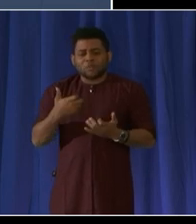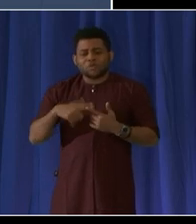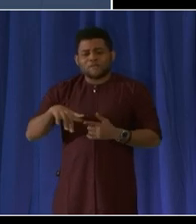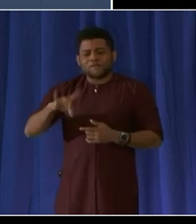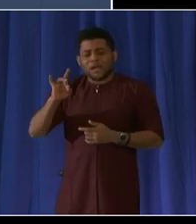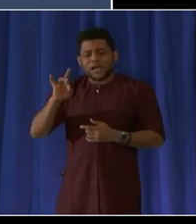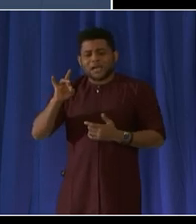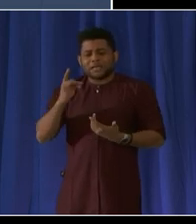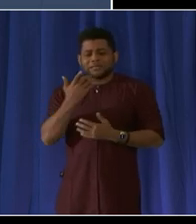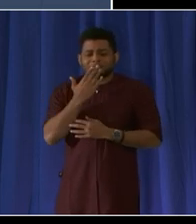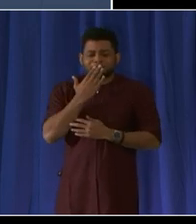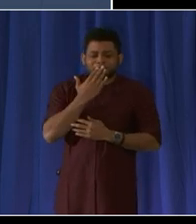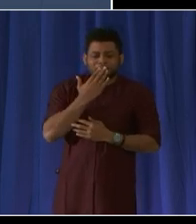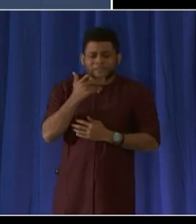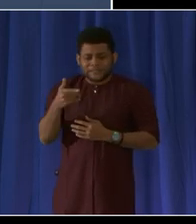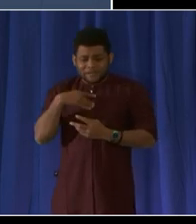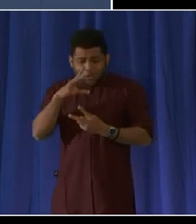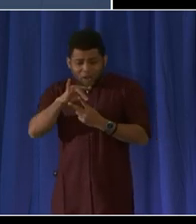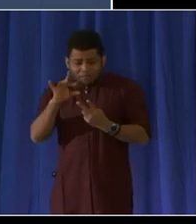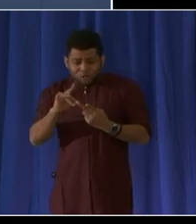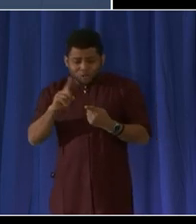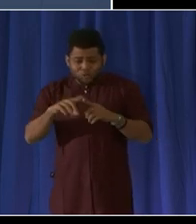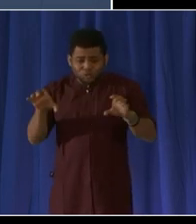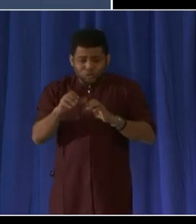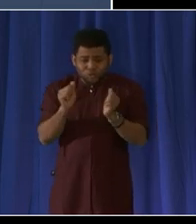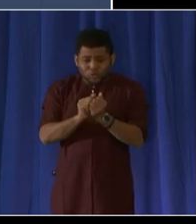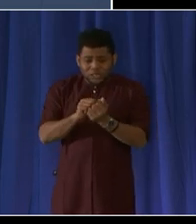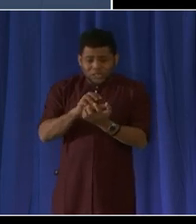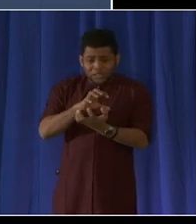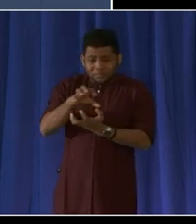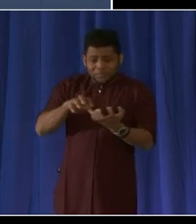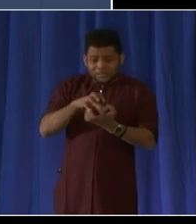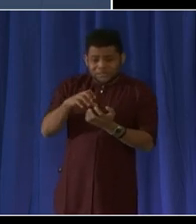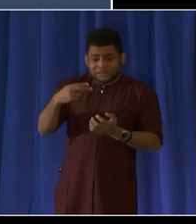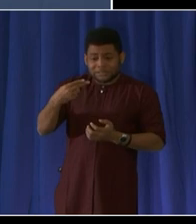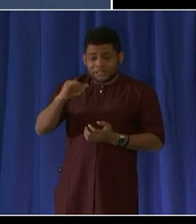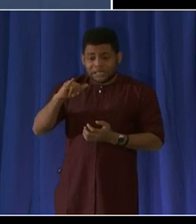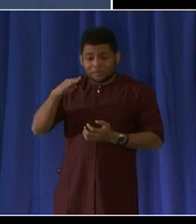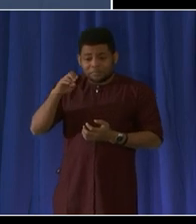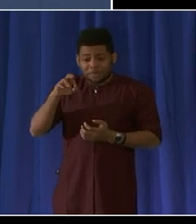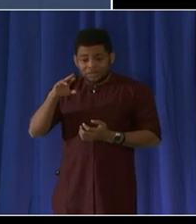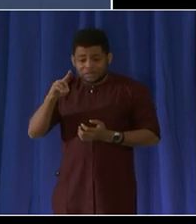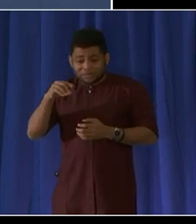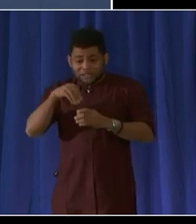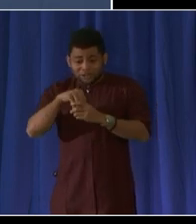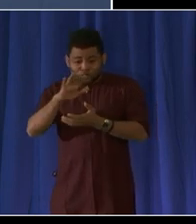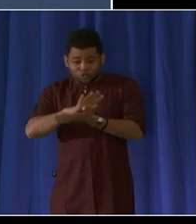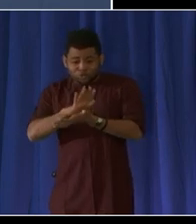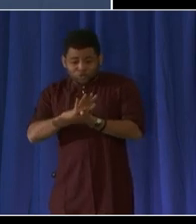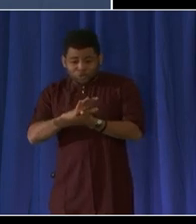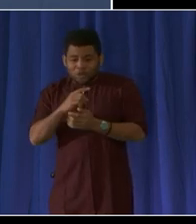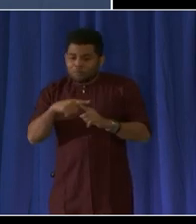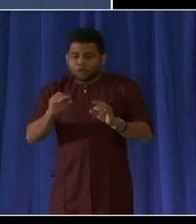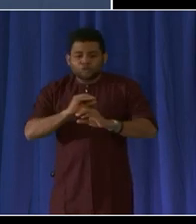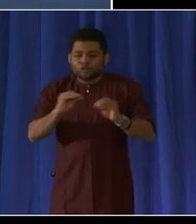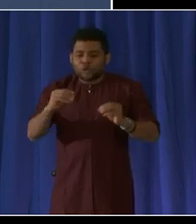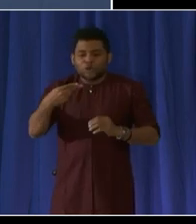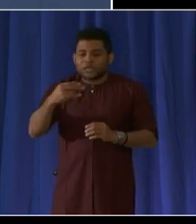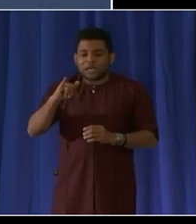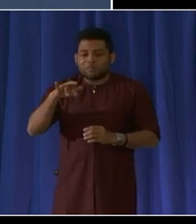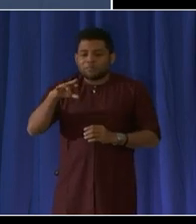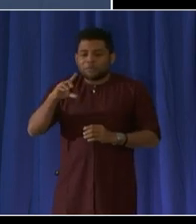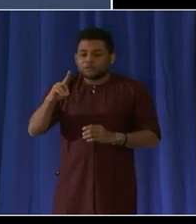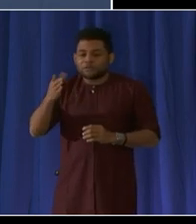an option for her to do hybrid at her school that does not have hybrid? The reason why I'm asking is